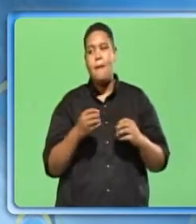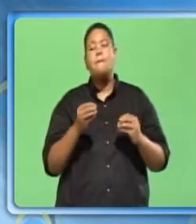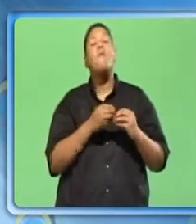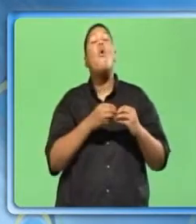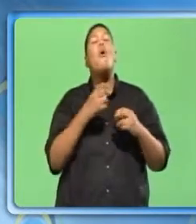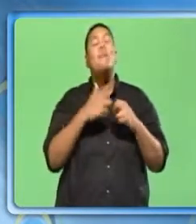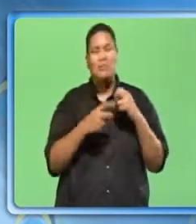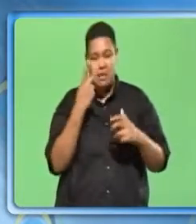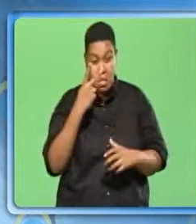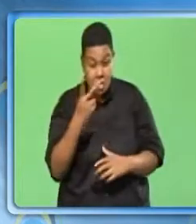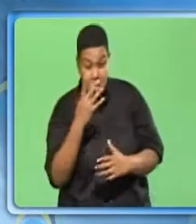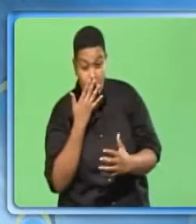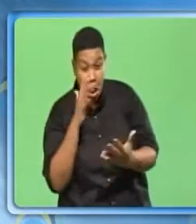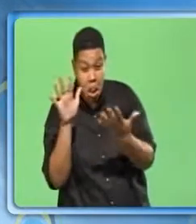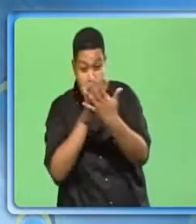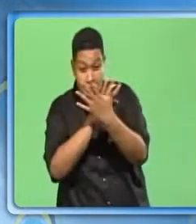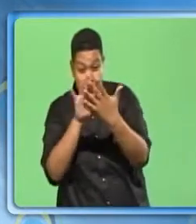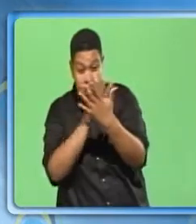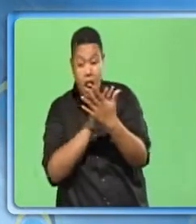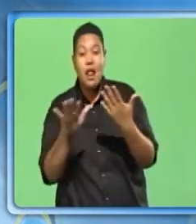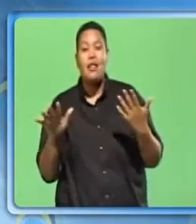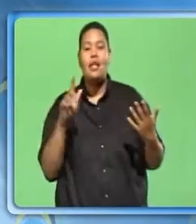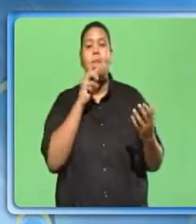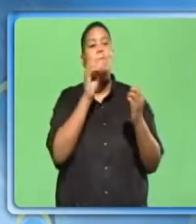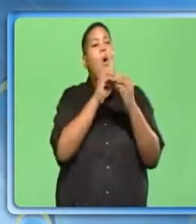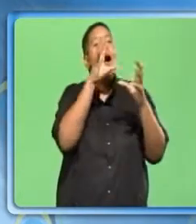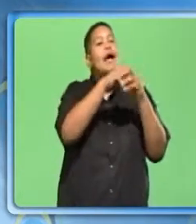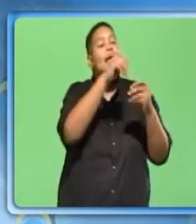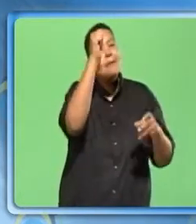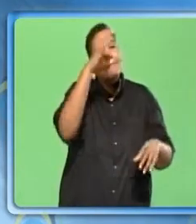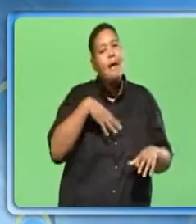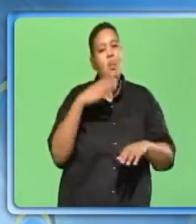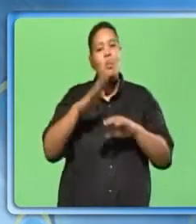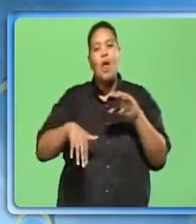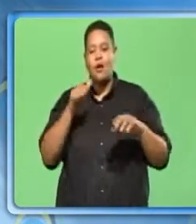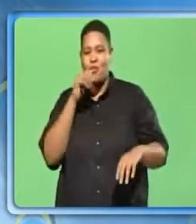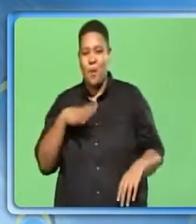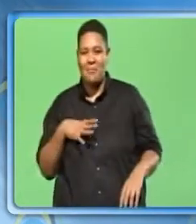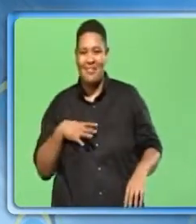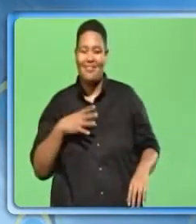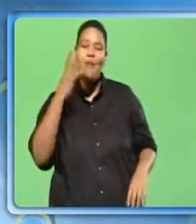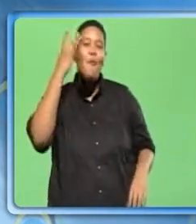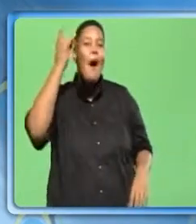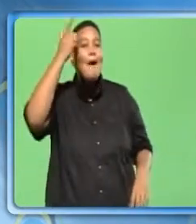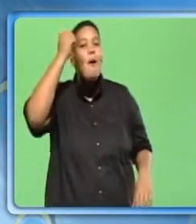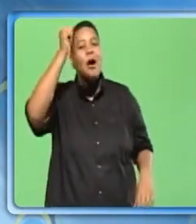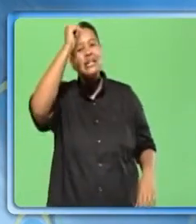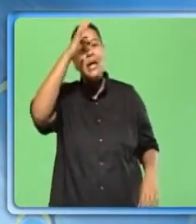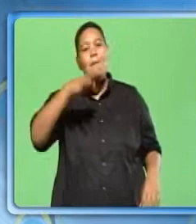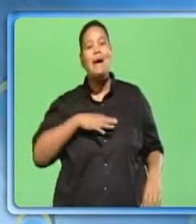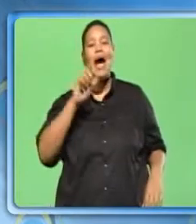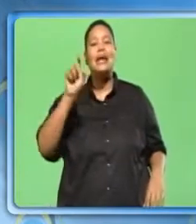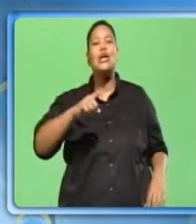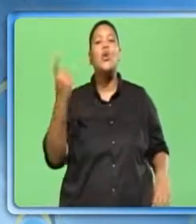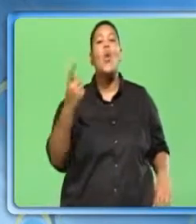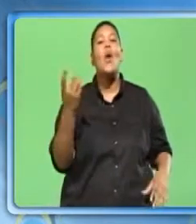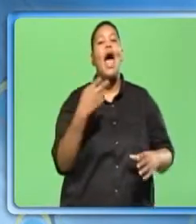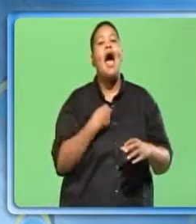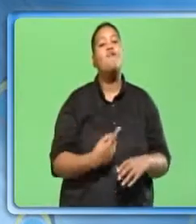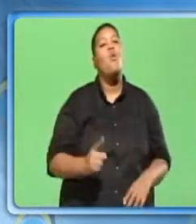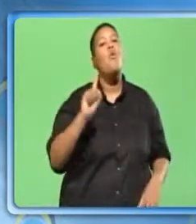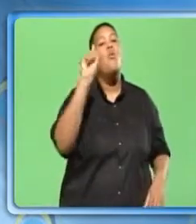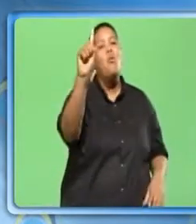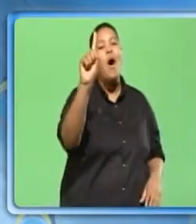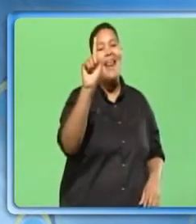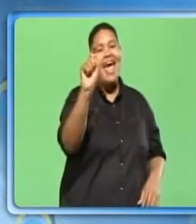problem with colorblindness. It's more prevalent in men than it is in women. This is because the man need only inherit one